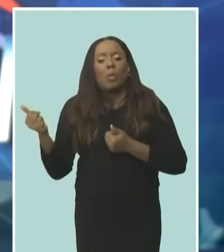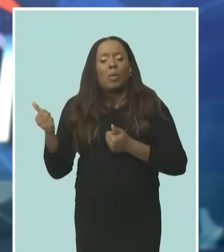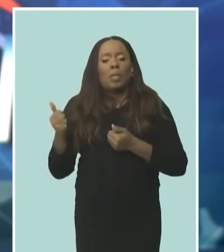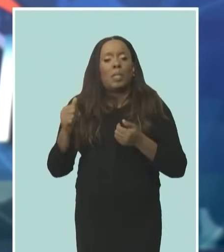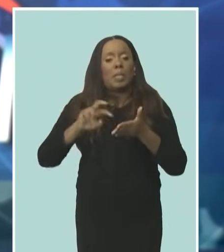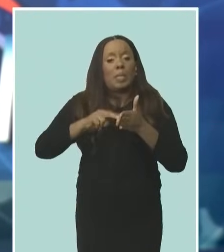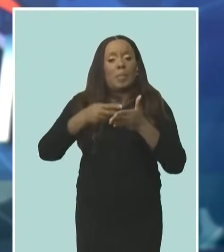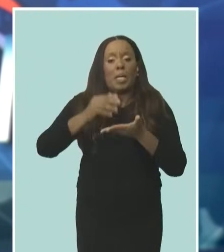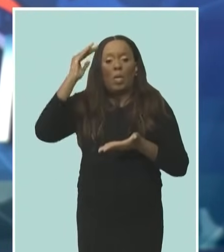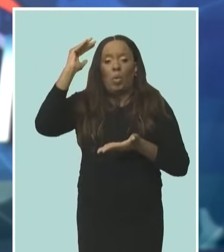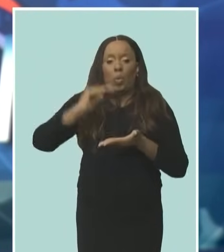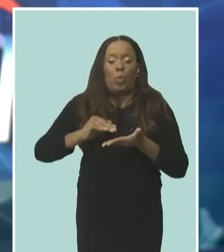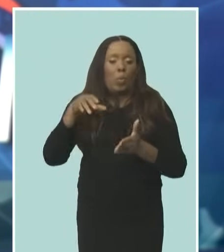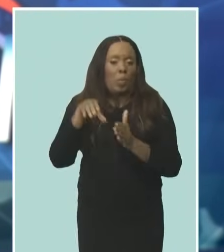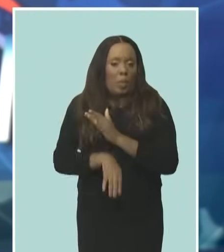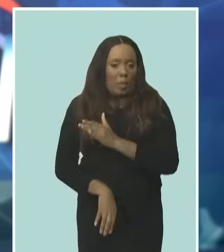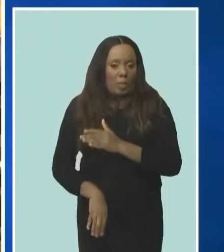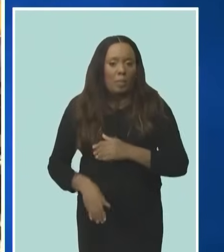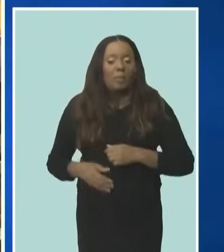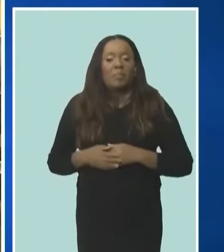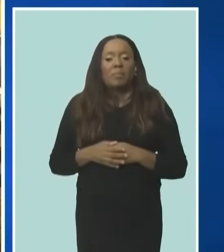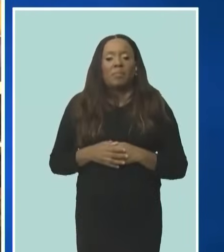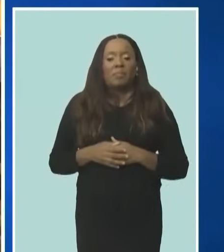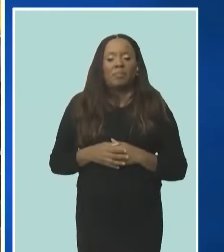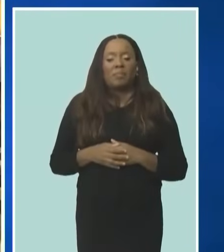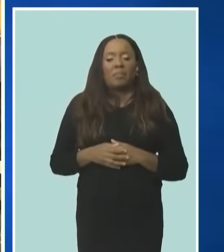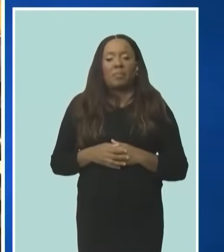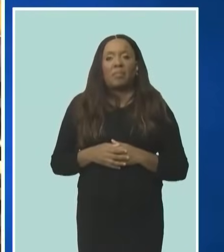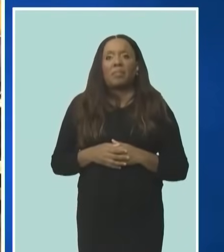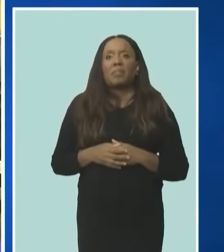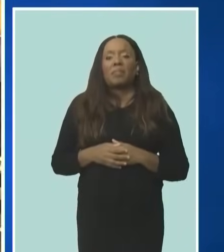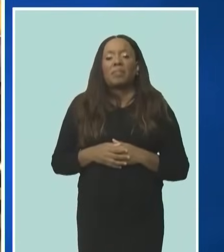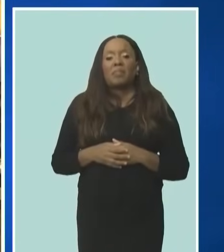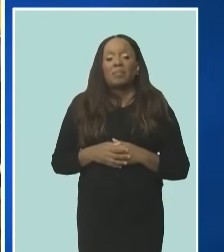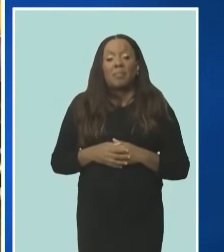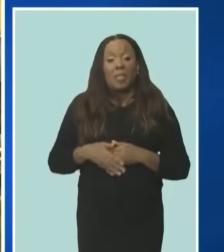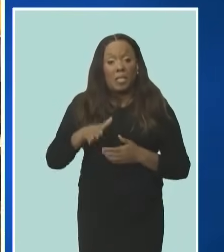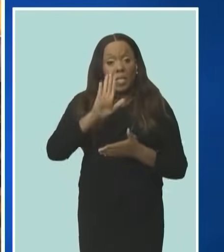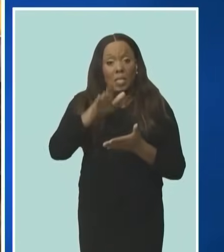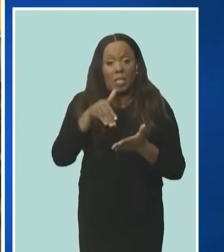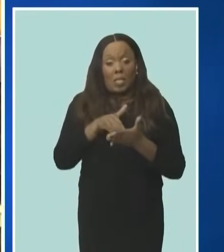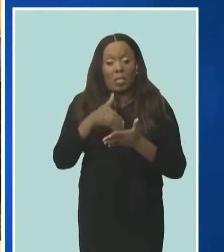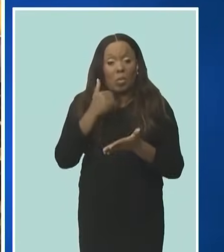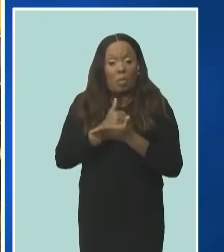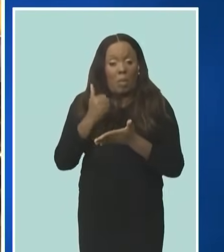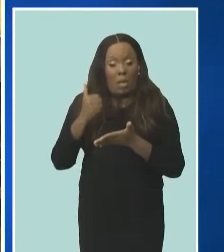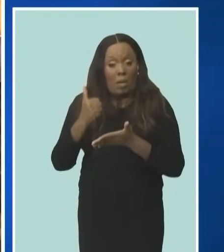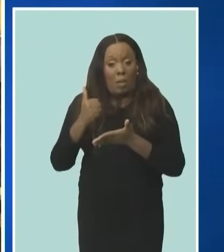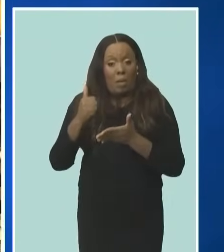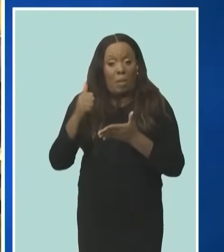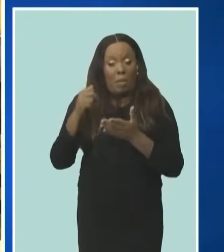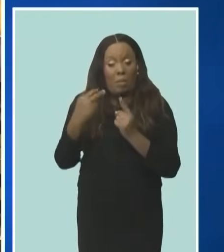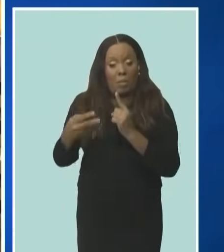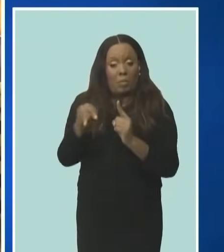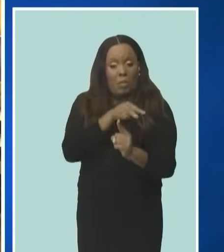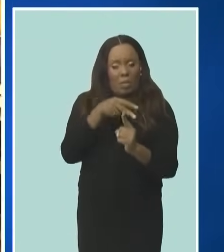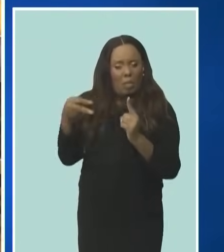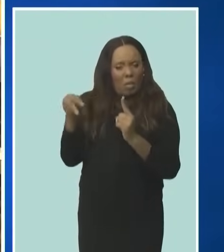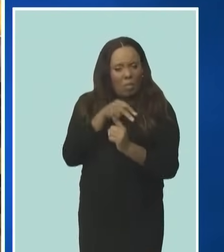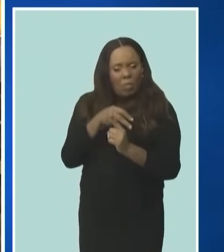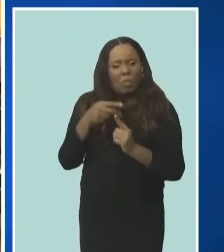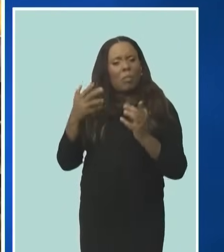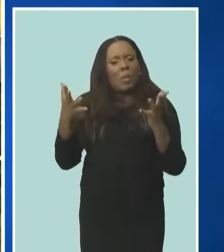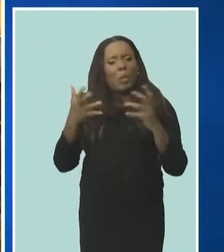the oxygen from violence. From a central bank perspective, what we look at is a stable